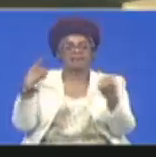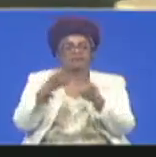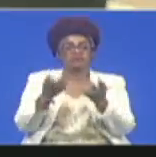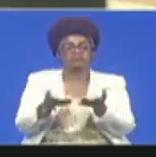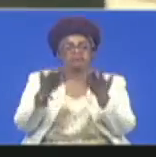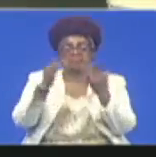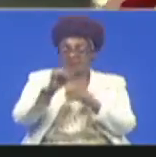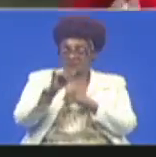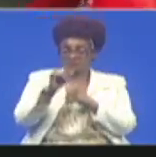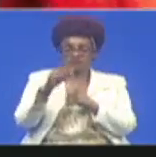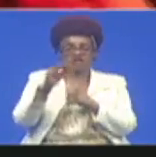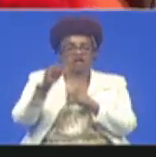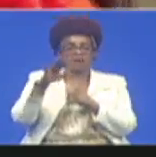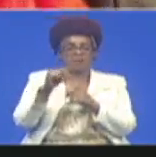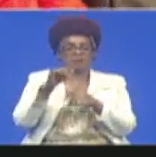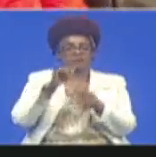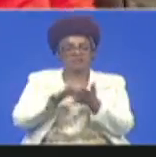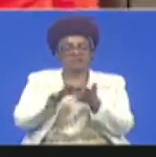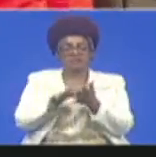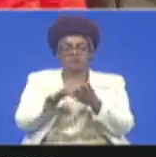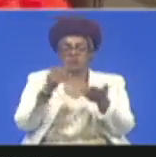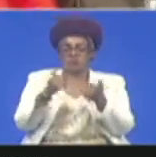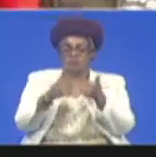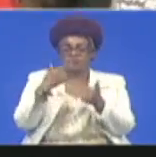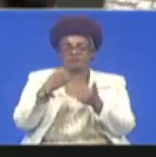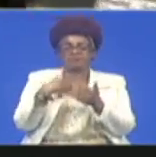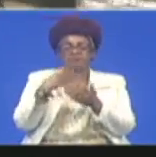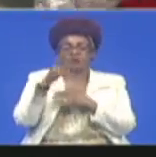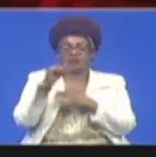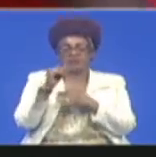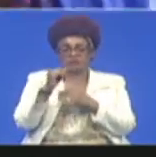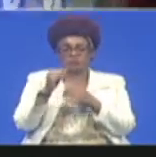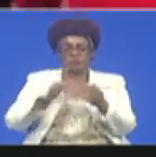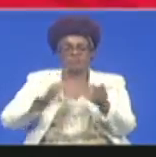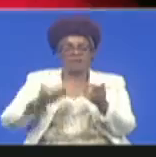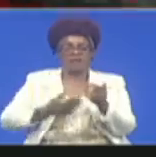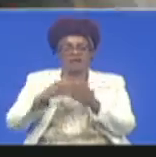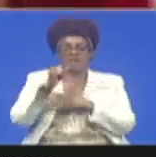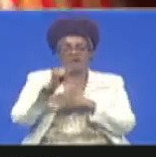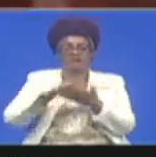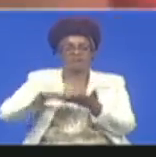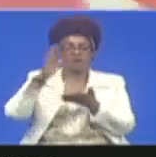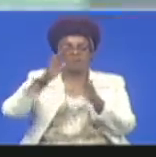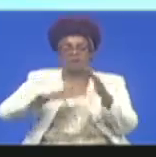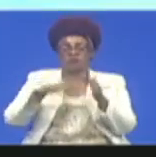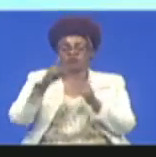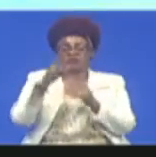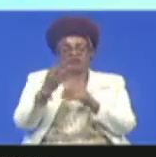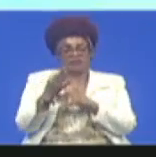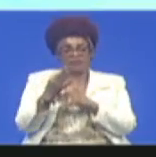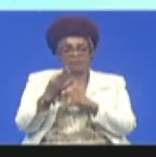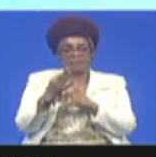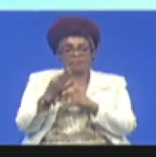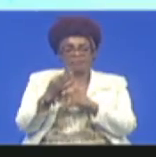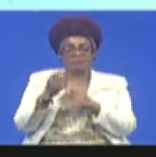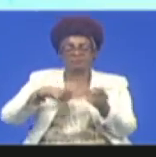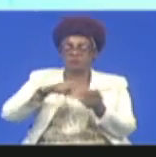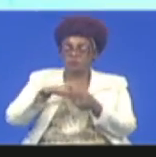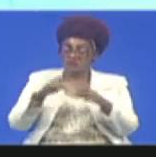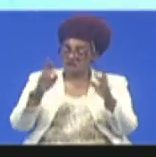Chelimo in a race that will feature five sub-220 women and five more below 223. We are ready to go